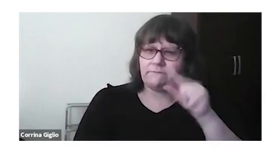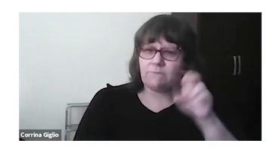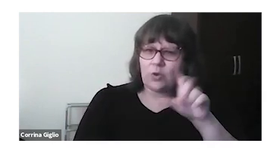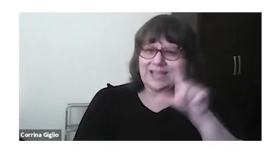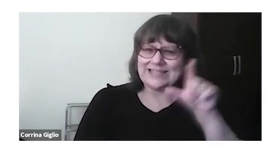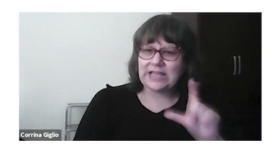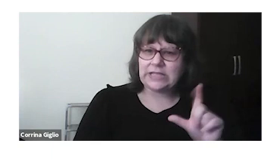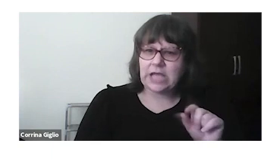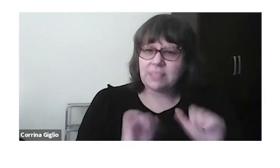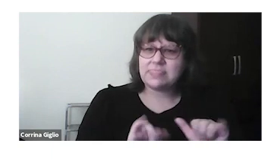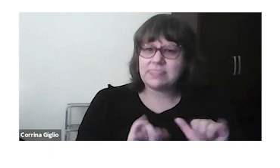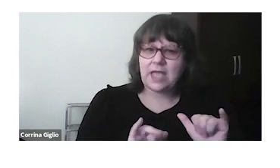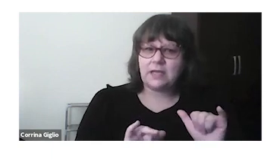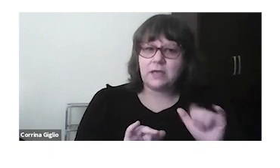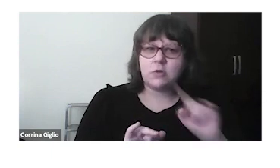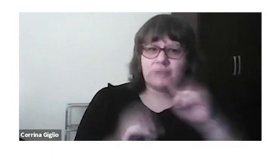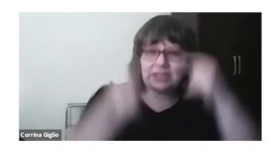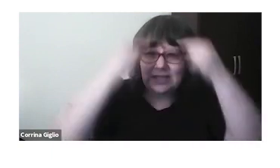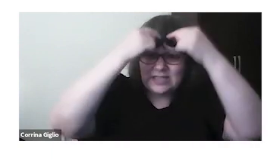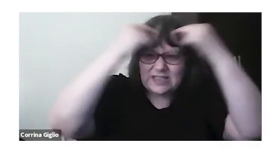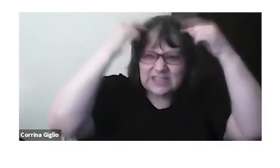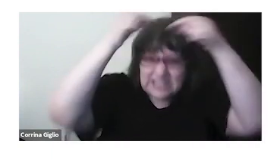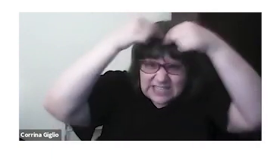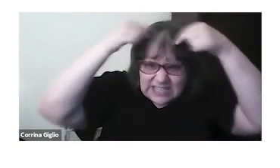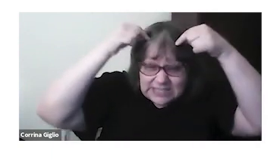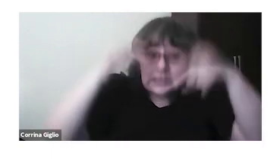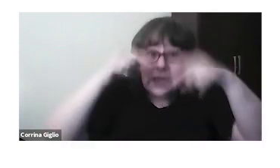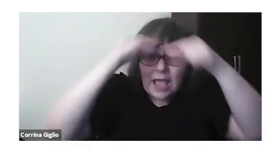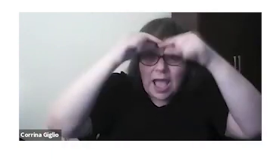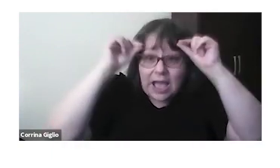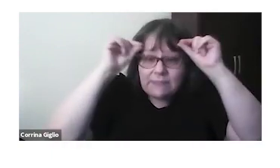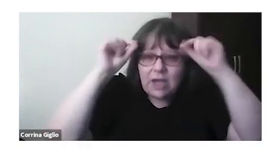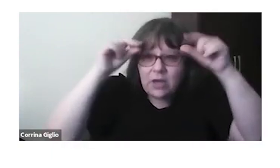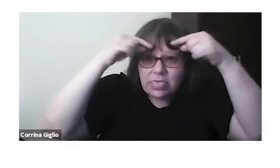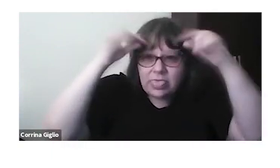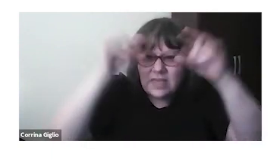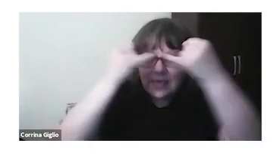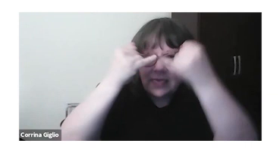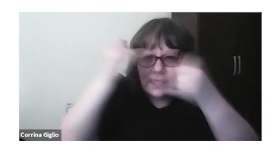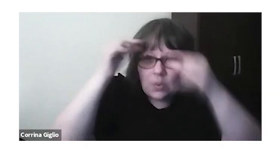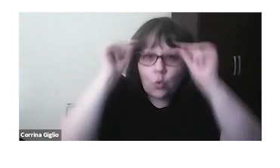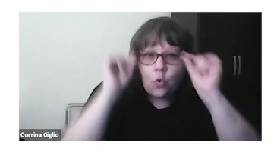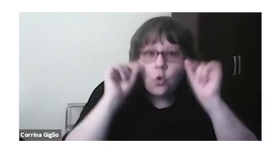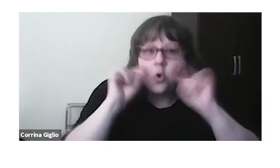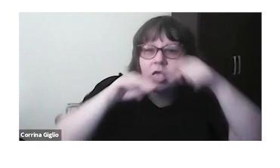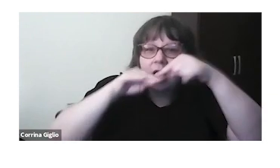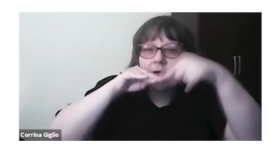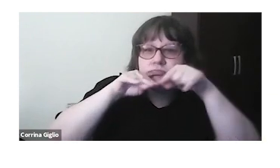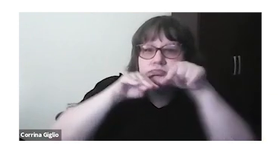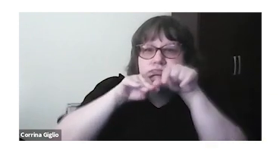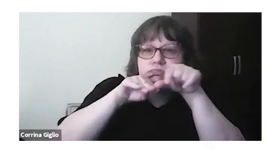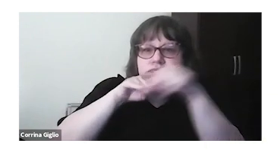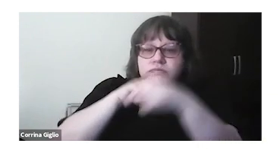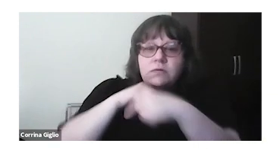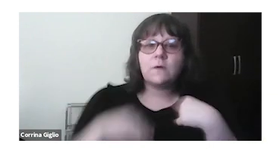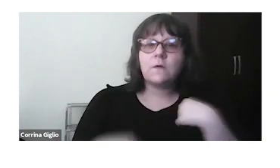the tracks of weave, the painting on eyebrows, the acrylic nails, the